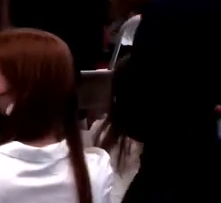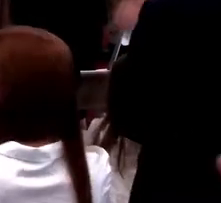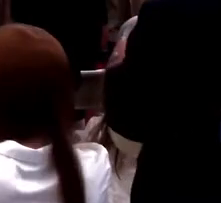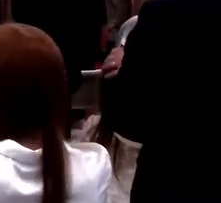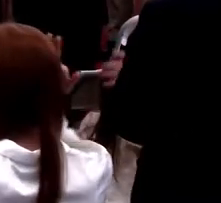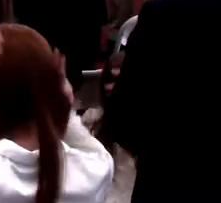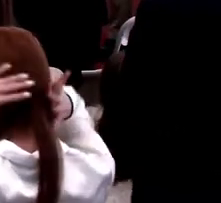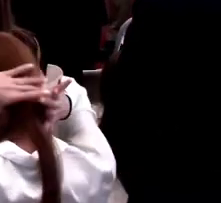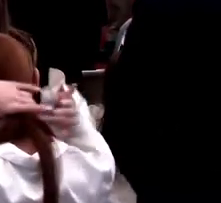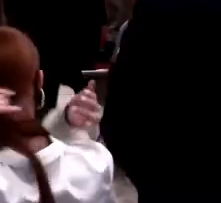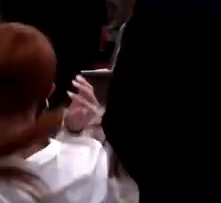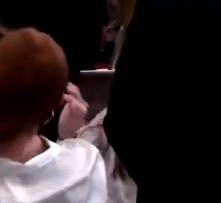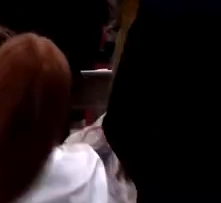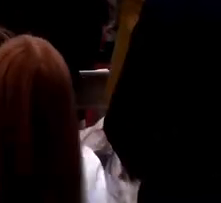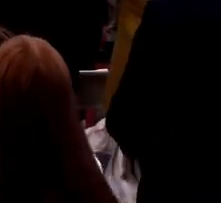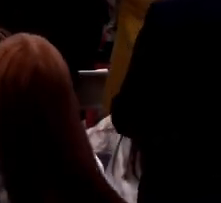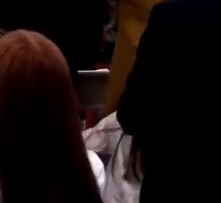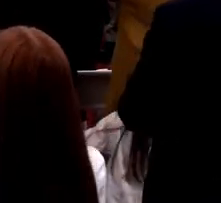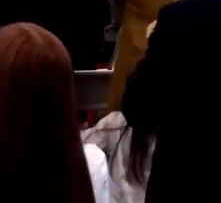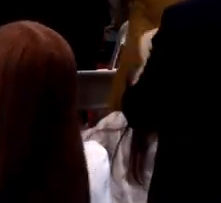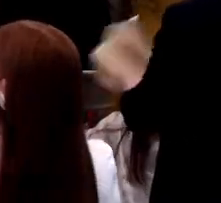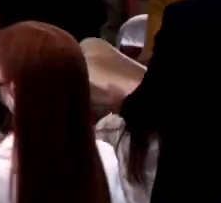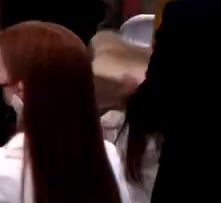What do you think? Woo!